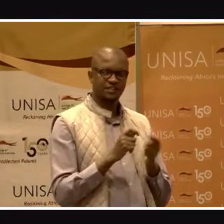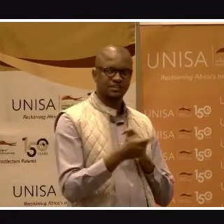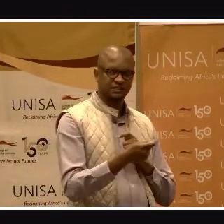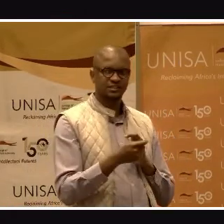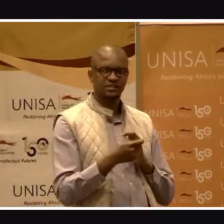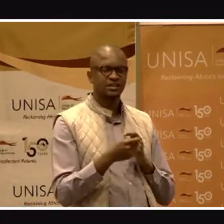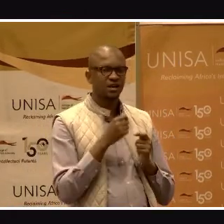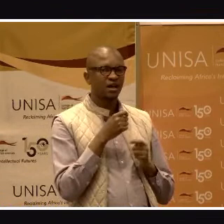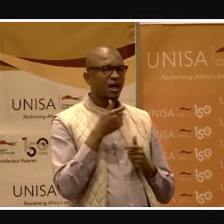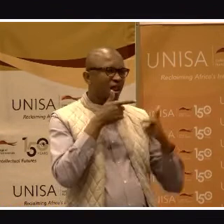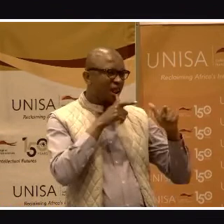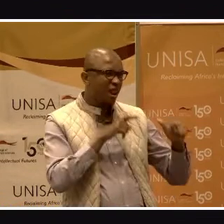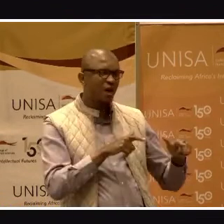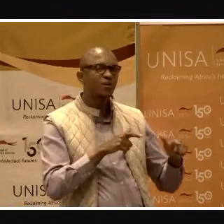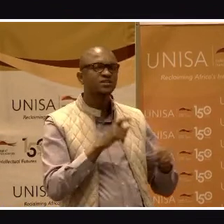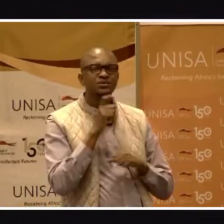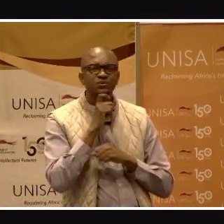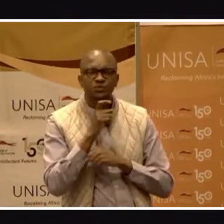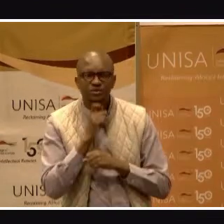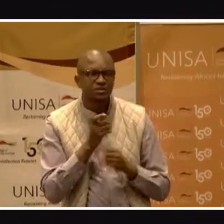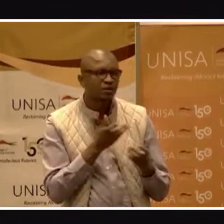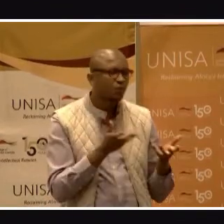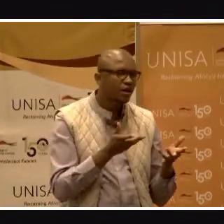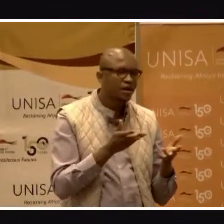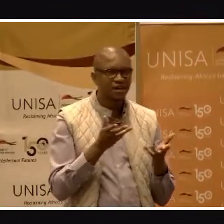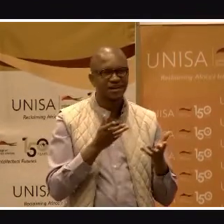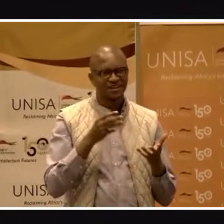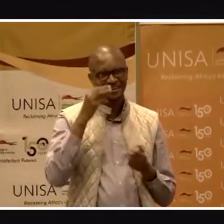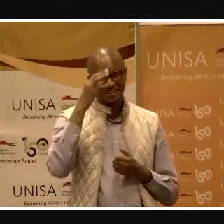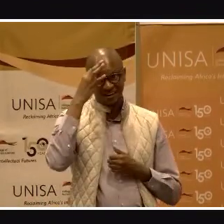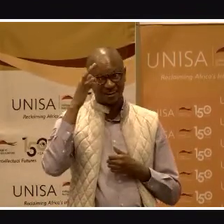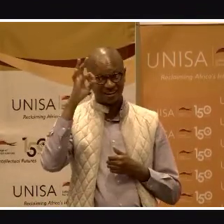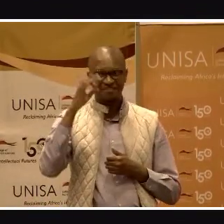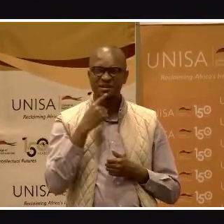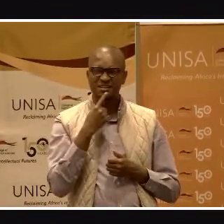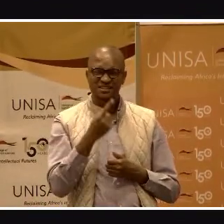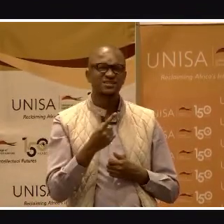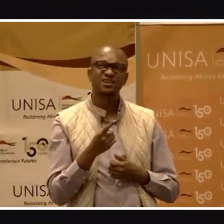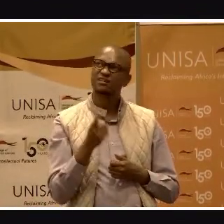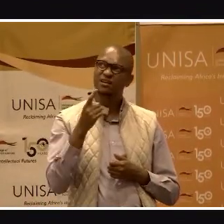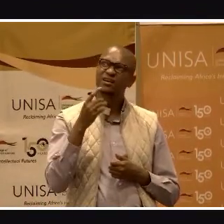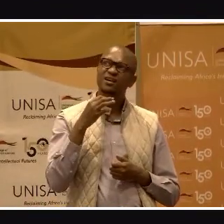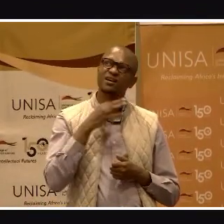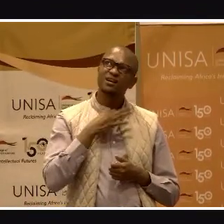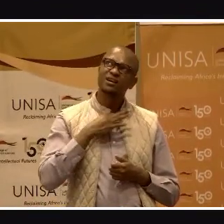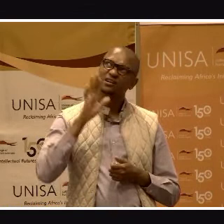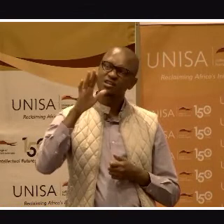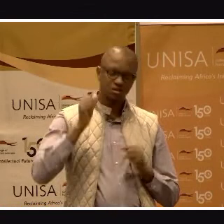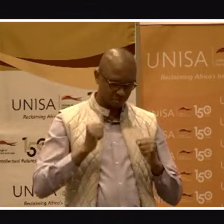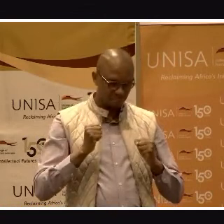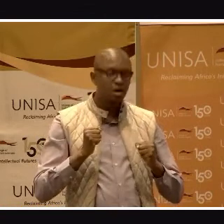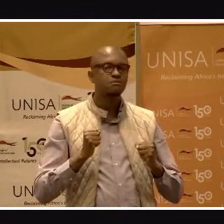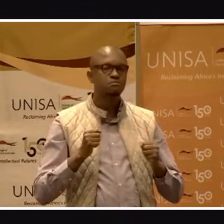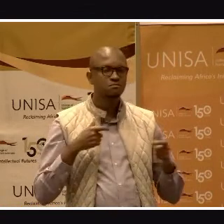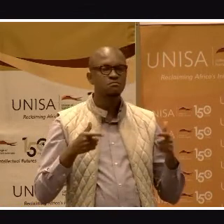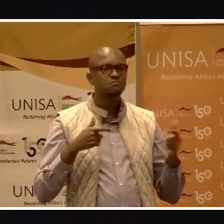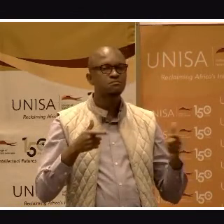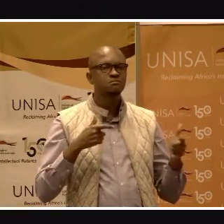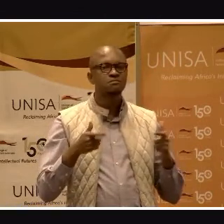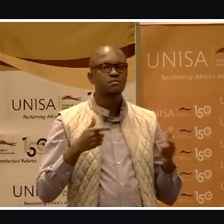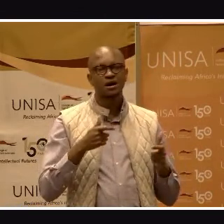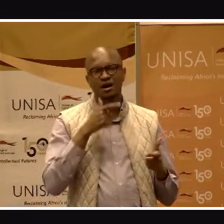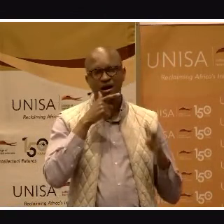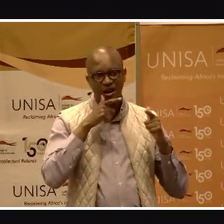that our official language should be a foreign language, the language of the colonial master. So that means we are shifting away from our own